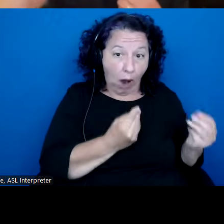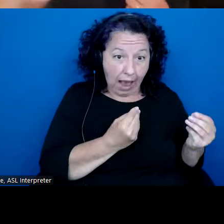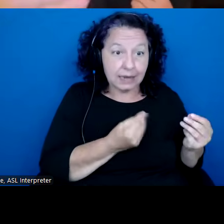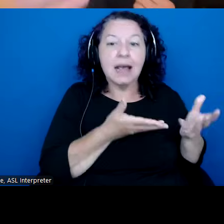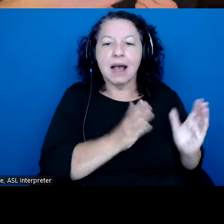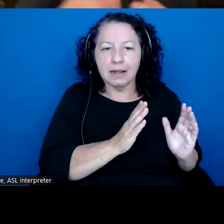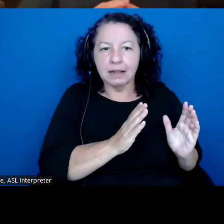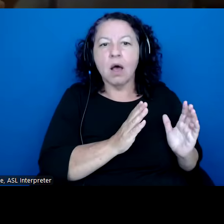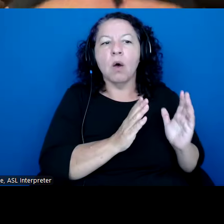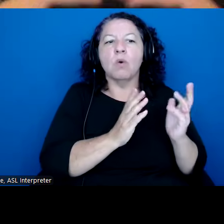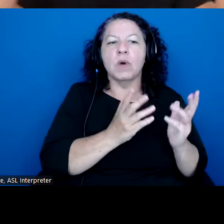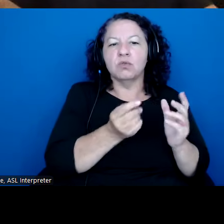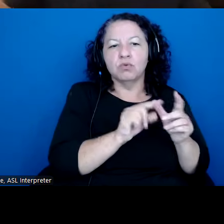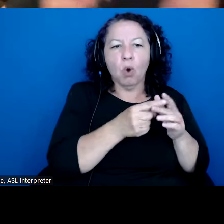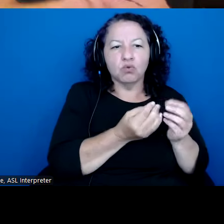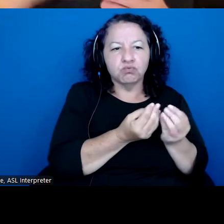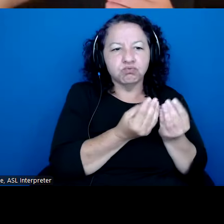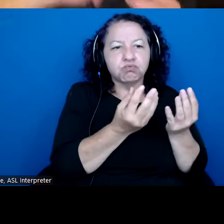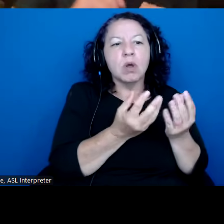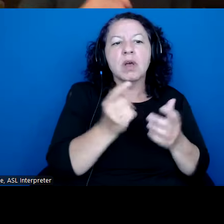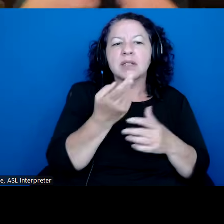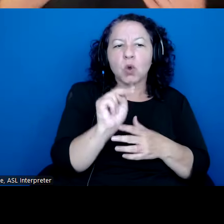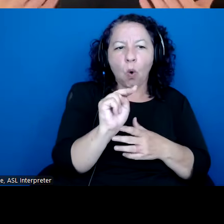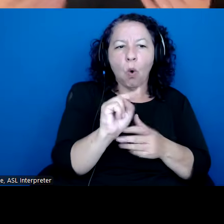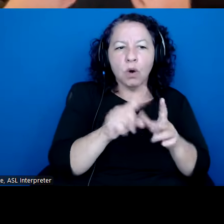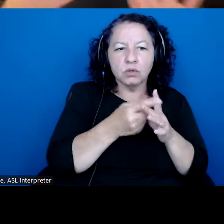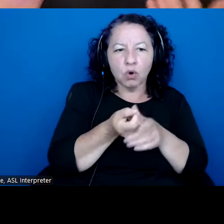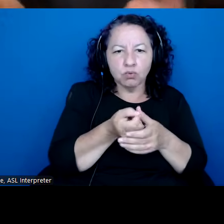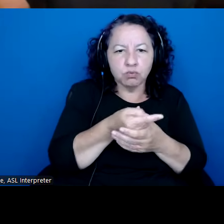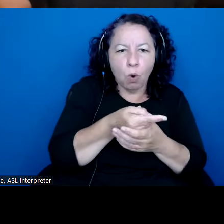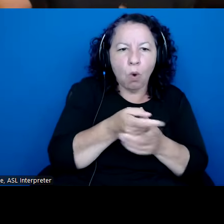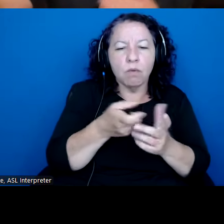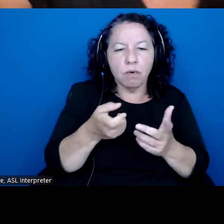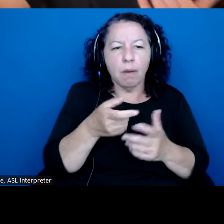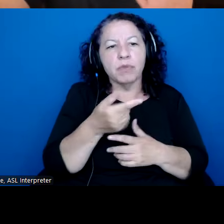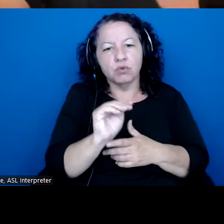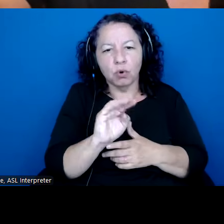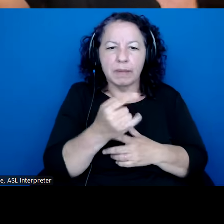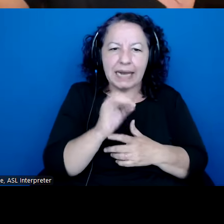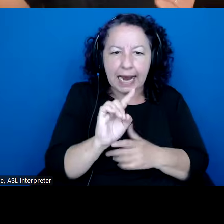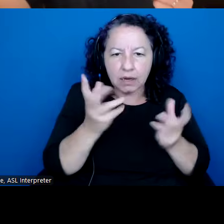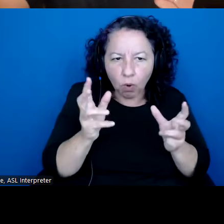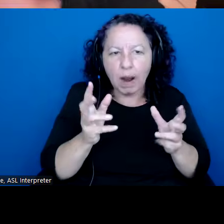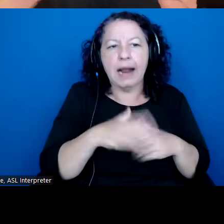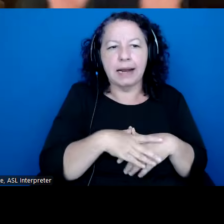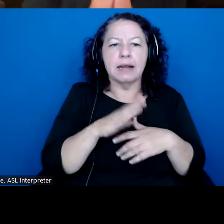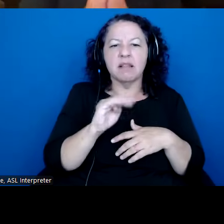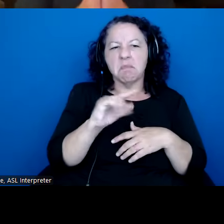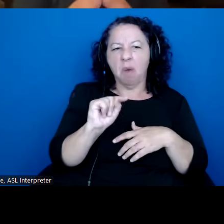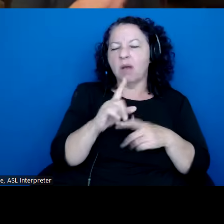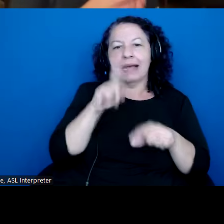So that's what you're seeing little examples of here, like the horn growing out for the germinated malt. I can't dig down into this now,